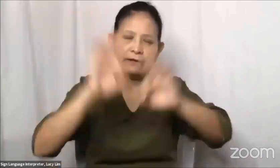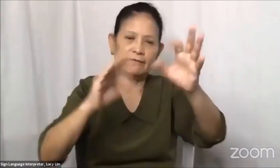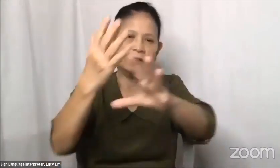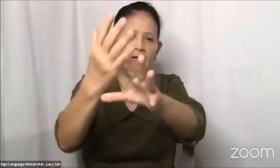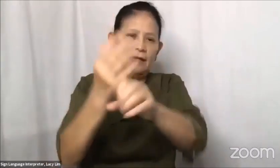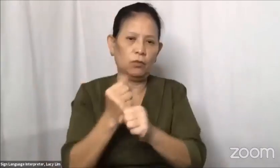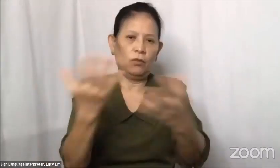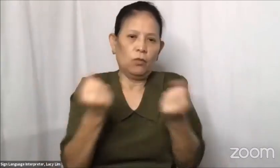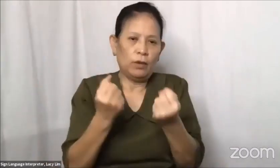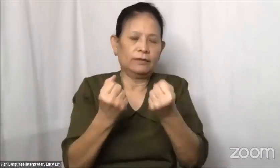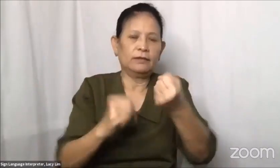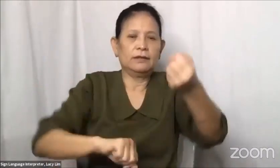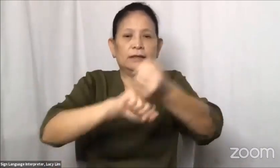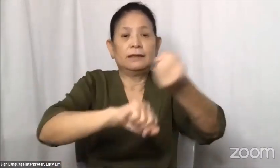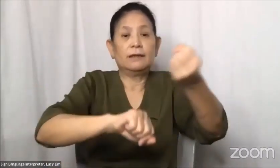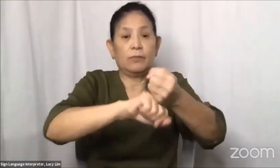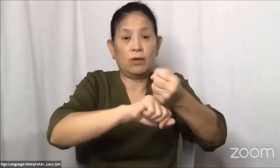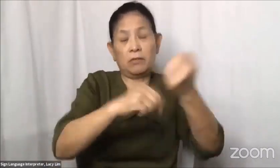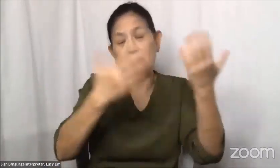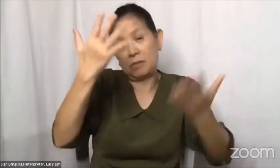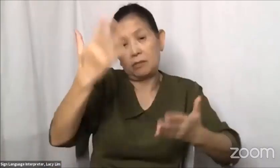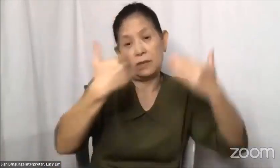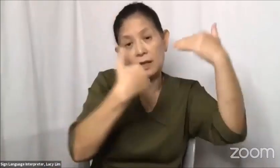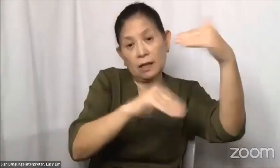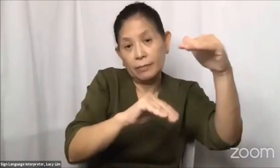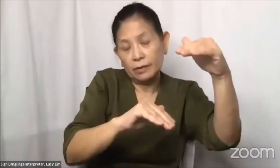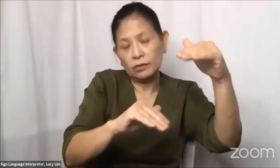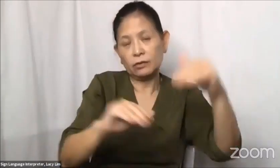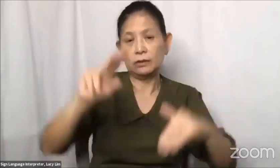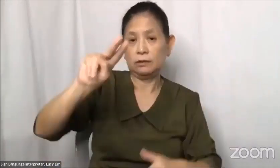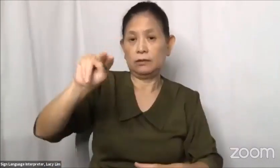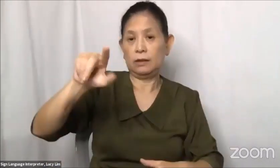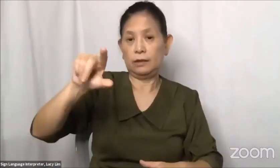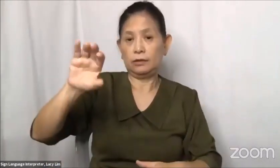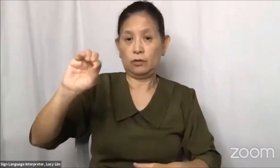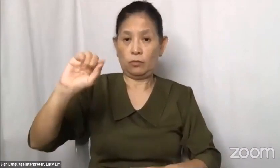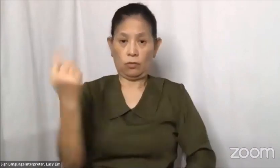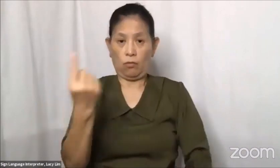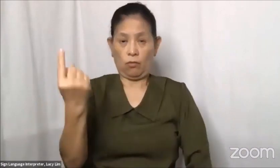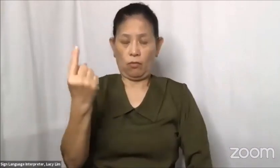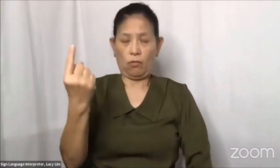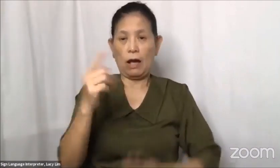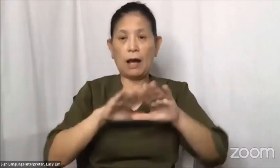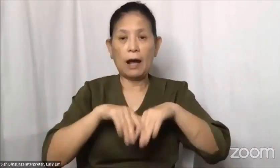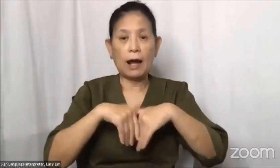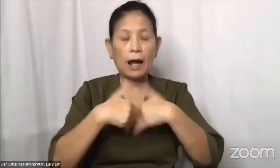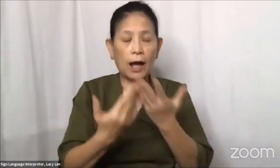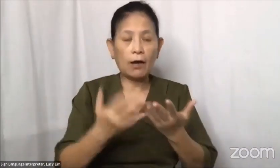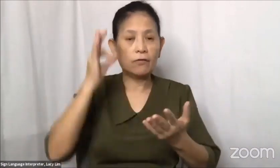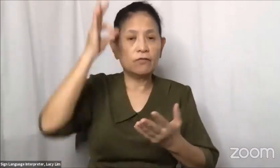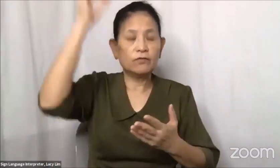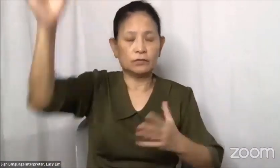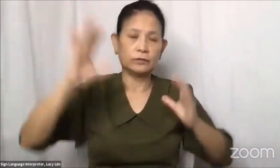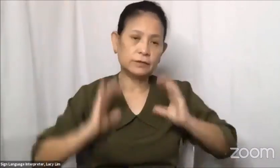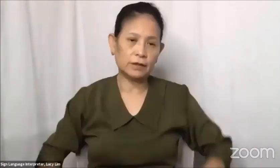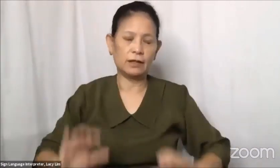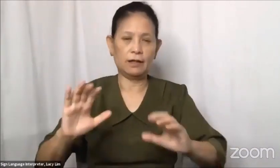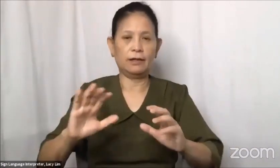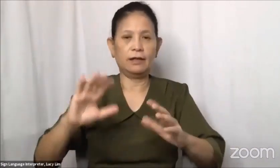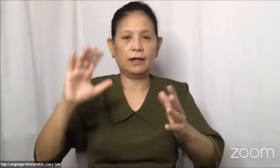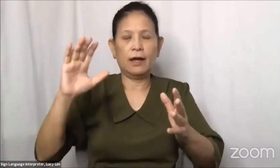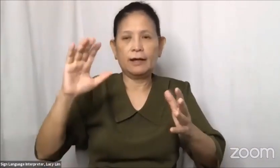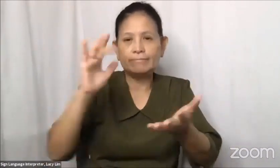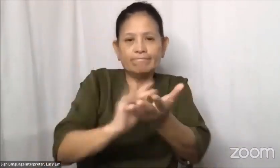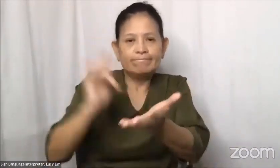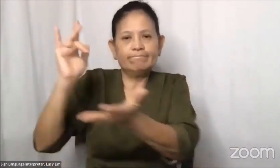is limited to the NGOs alone. How do prospective clients take advantage of the available